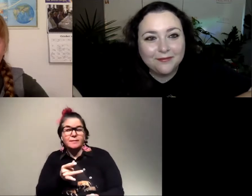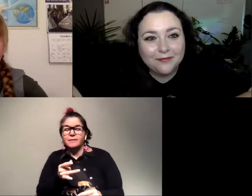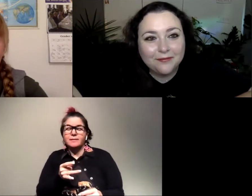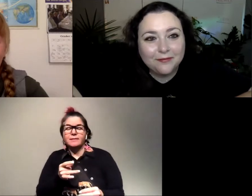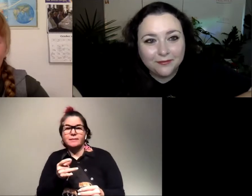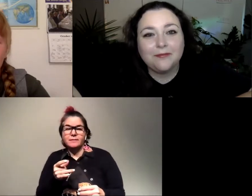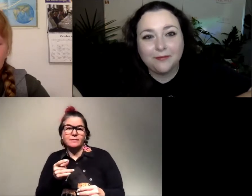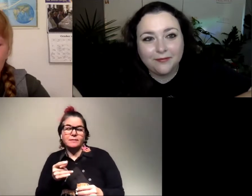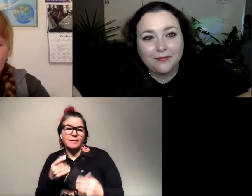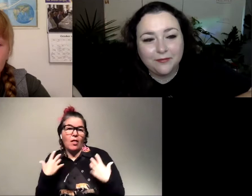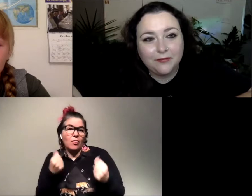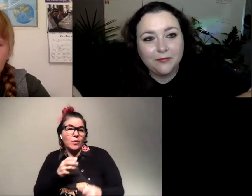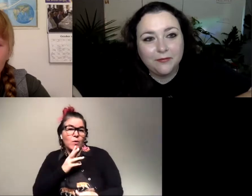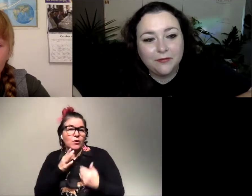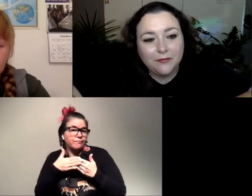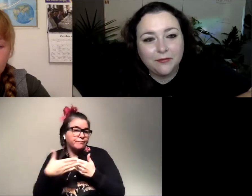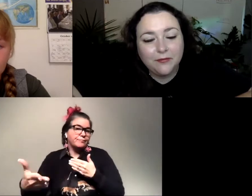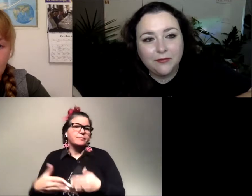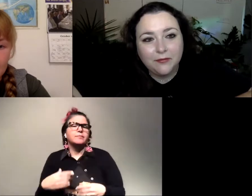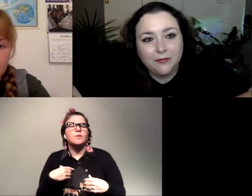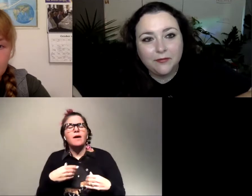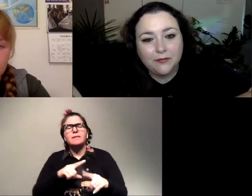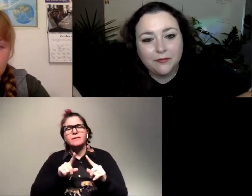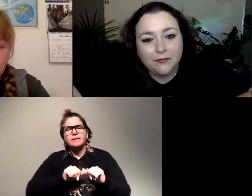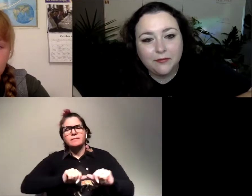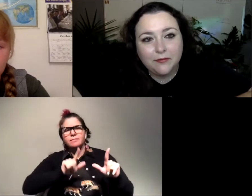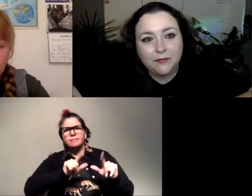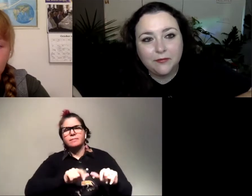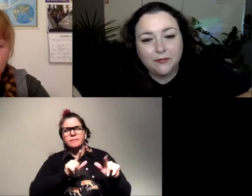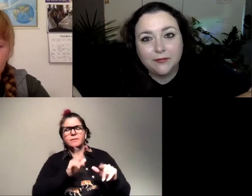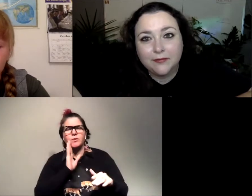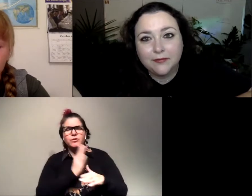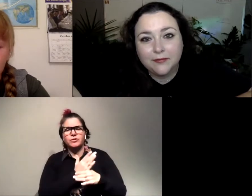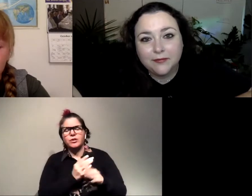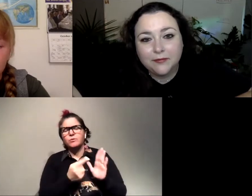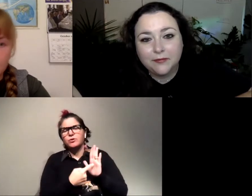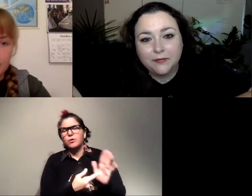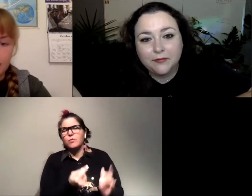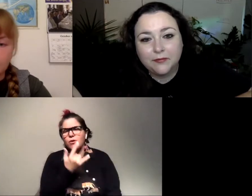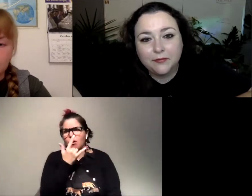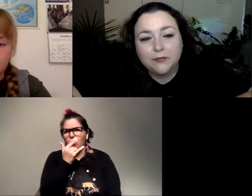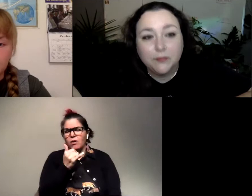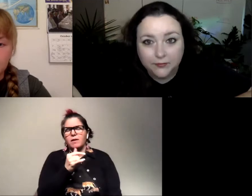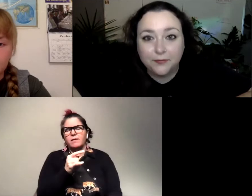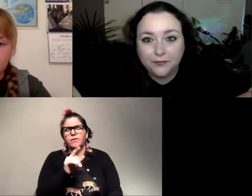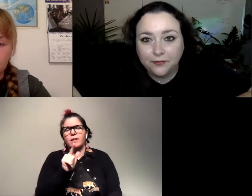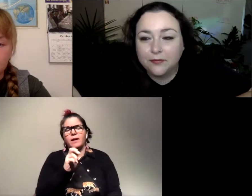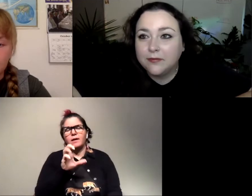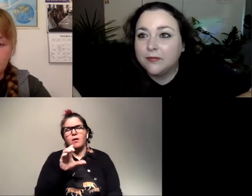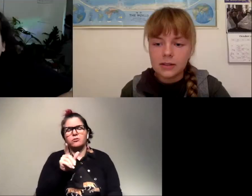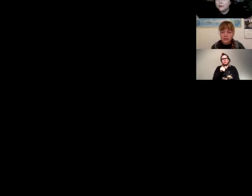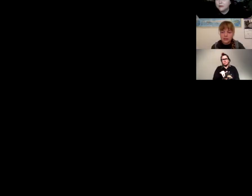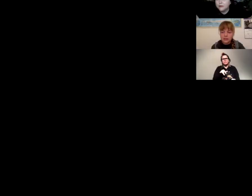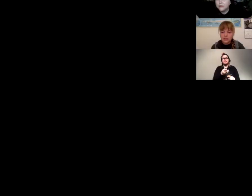future. So I put together a couple of slides just to show what it looks like to do lake ecology, because I think before I